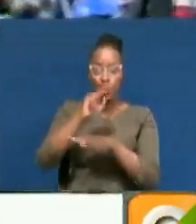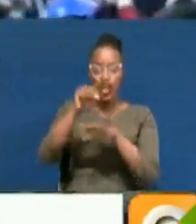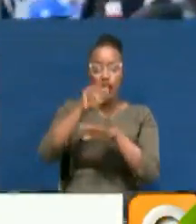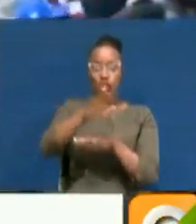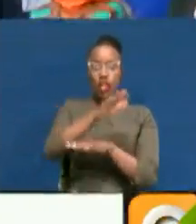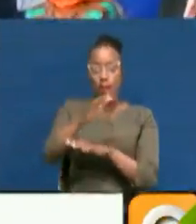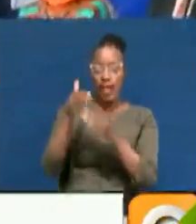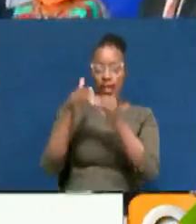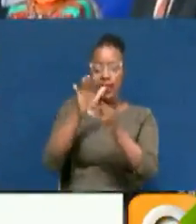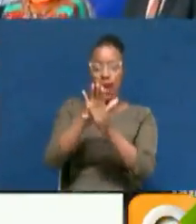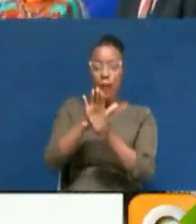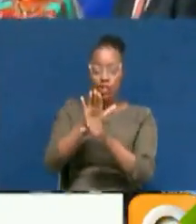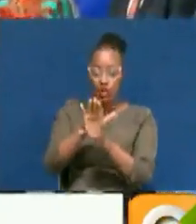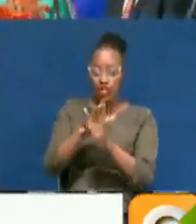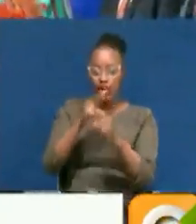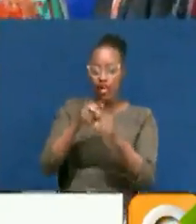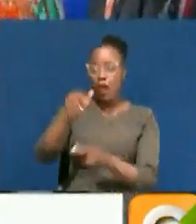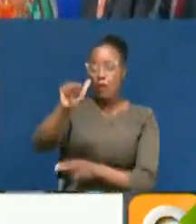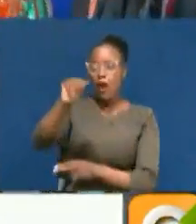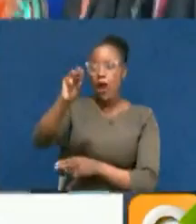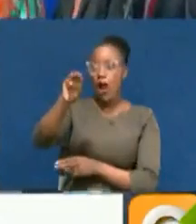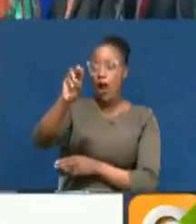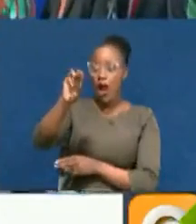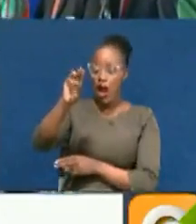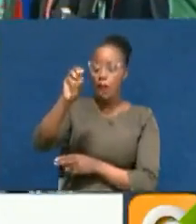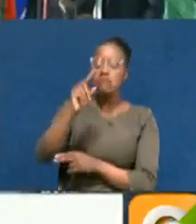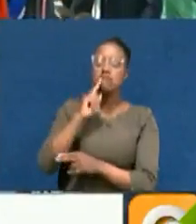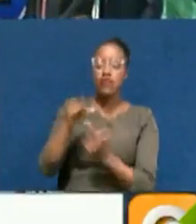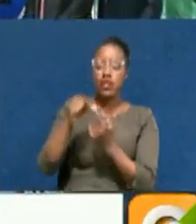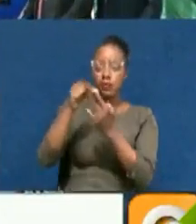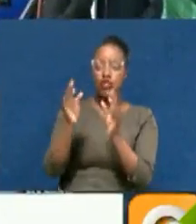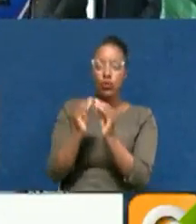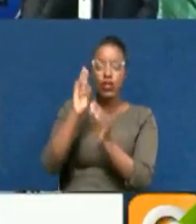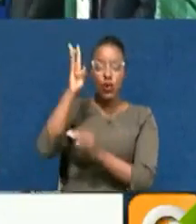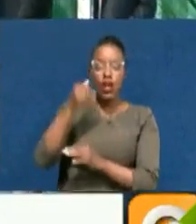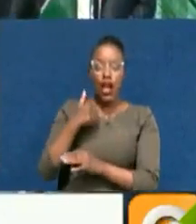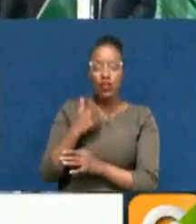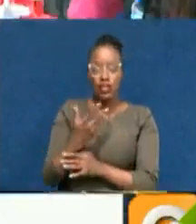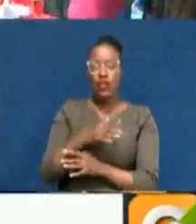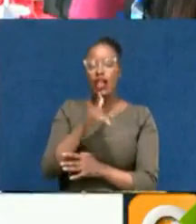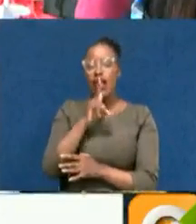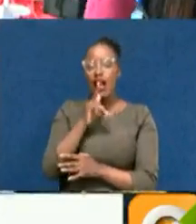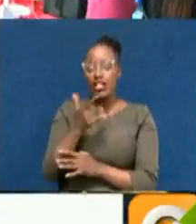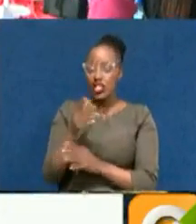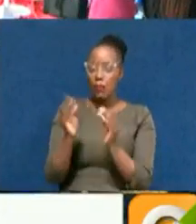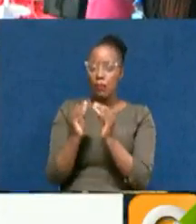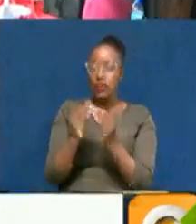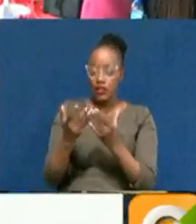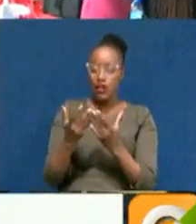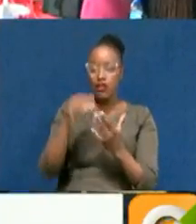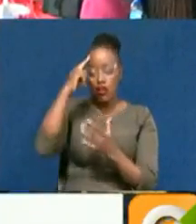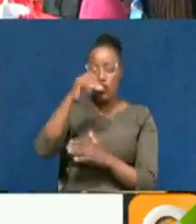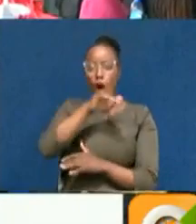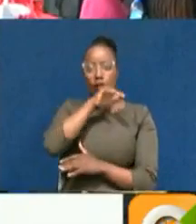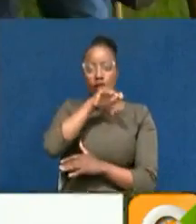Assembly Leader of Majority Amos Kimunya hinted at the business of a special sitting. He was attending a luncheon hosted in honor of